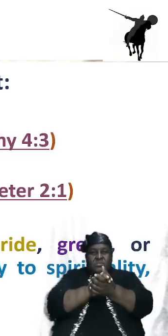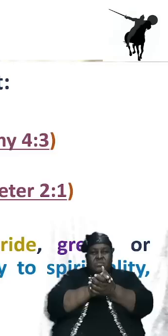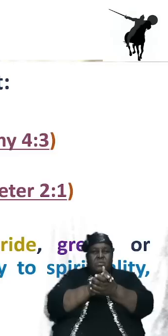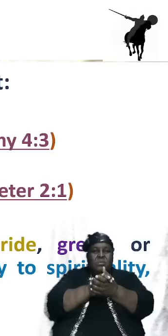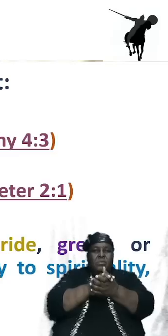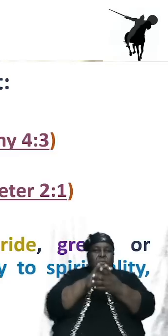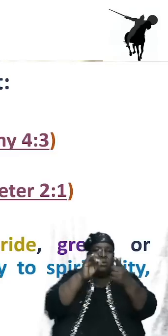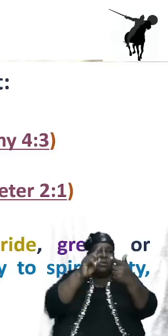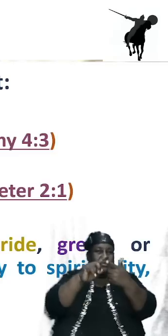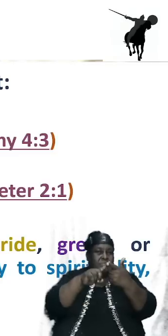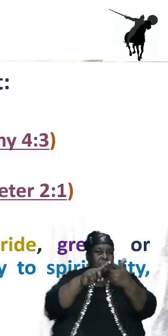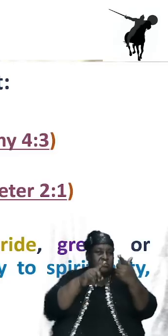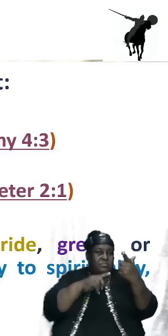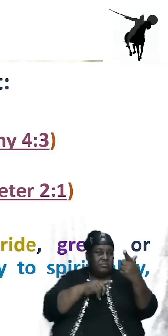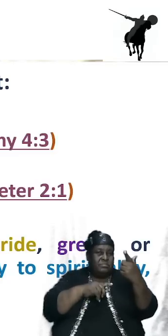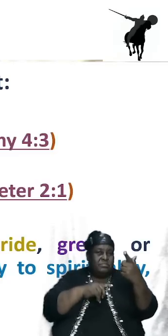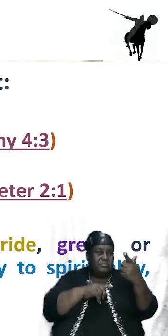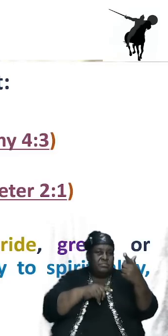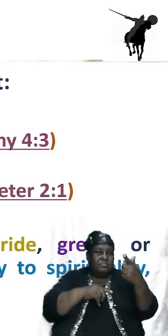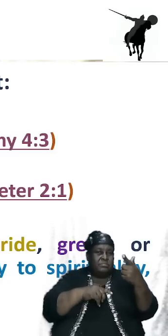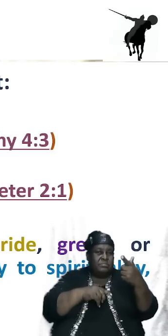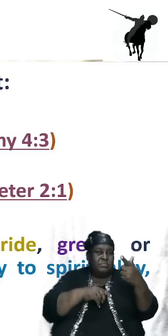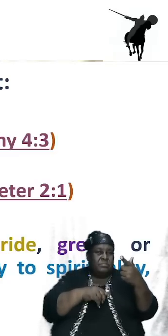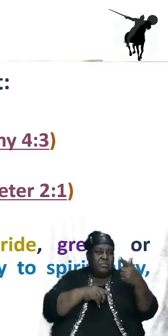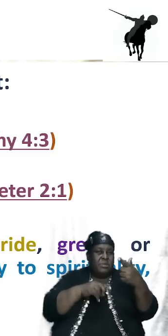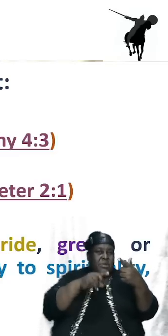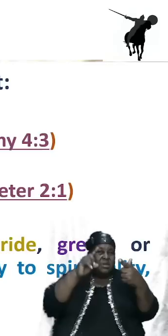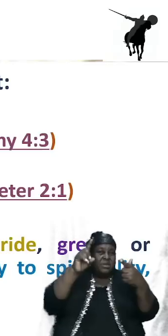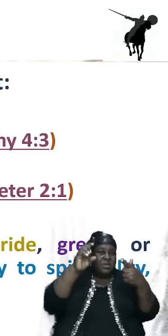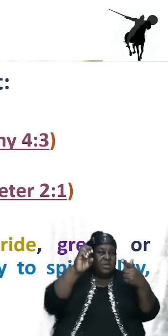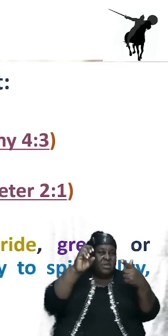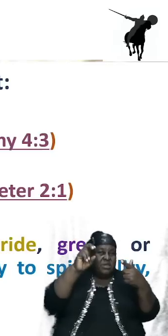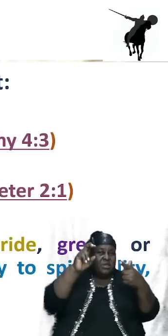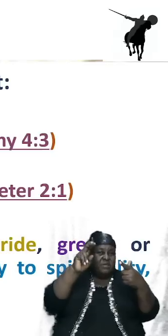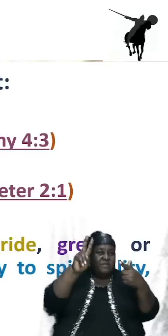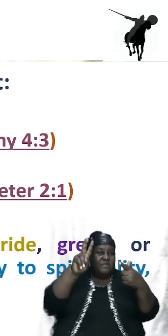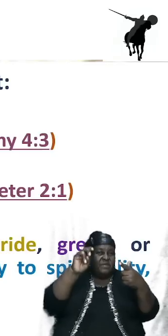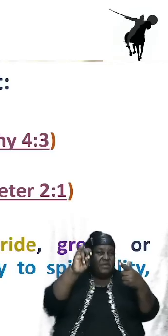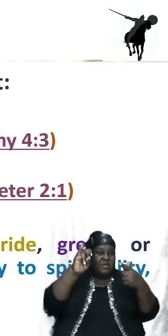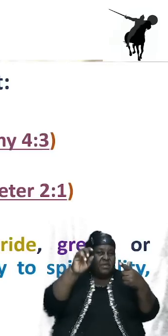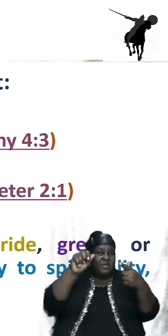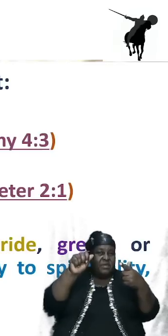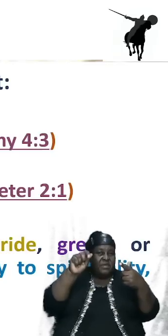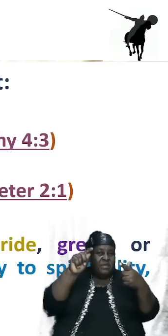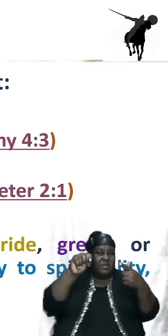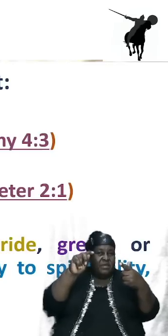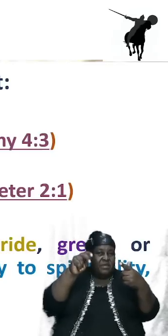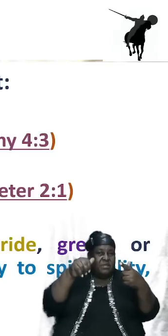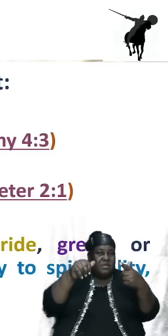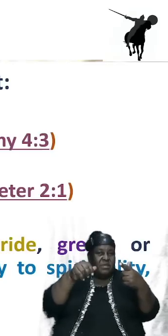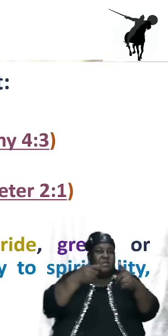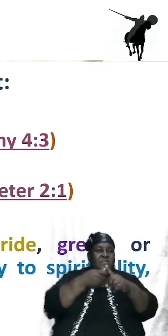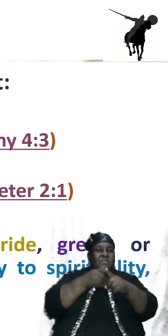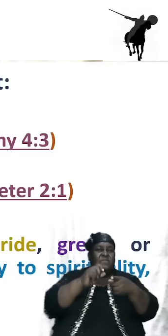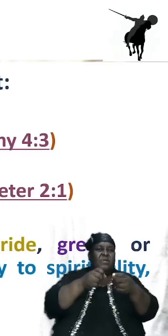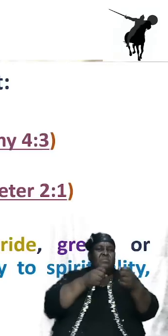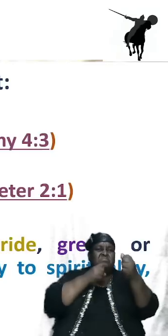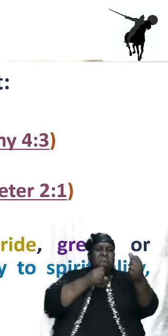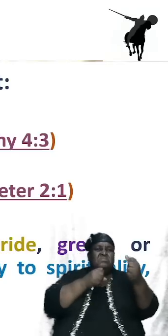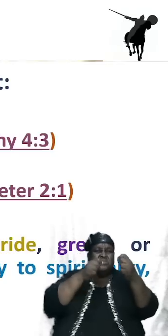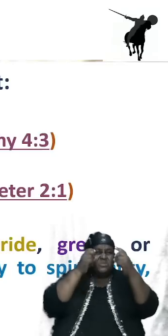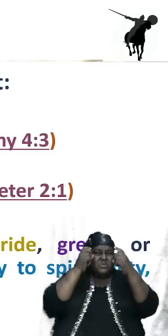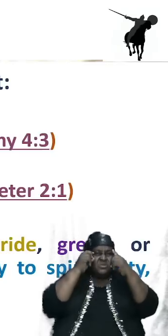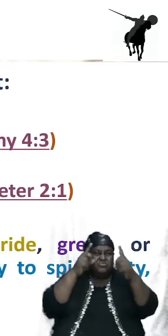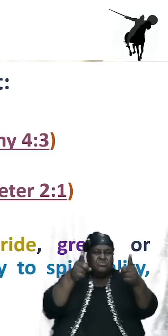One, it deviates from the sound doctrine. It deviates from the sound doctrine.